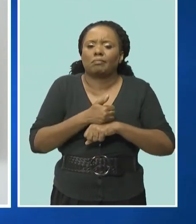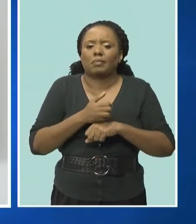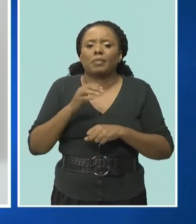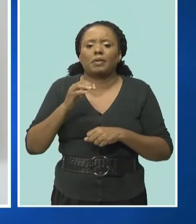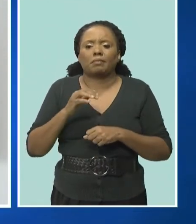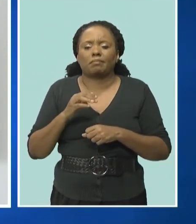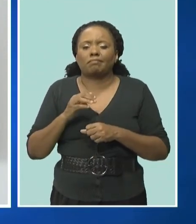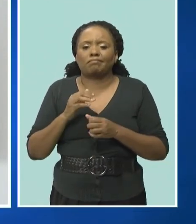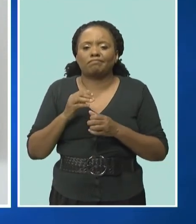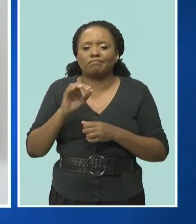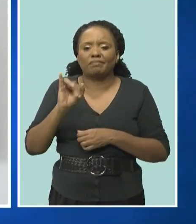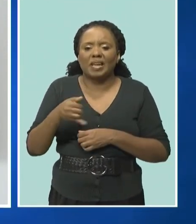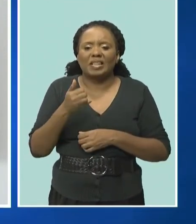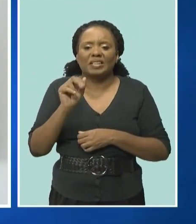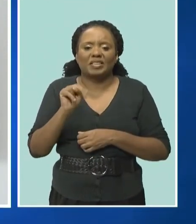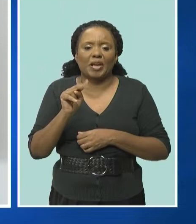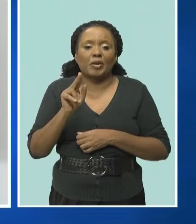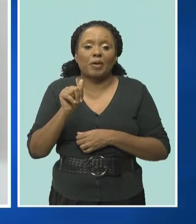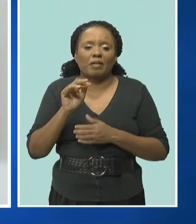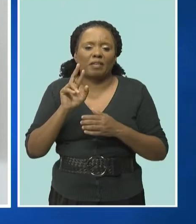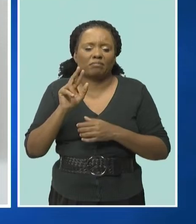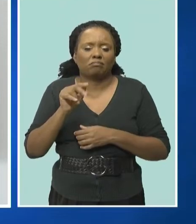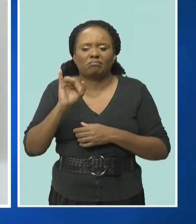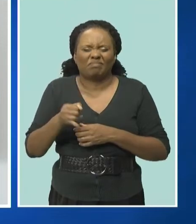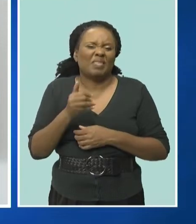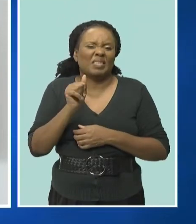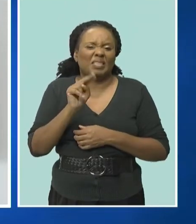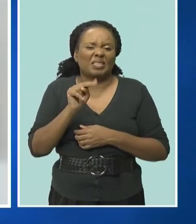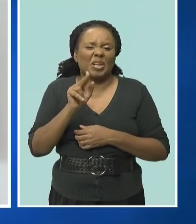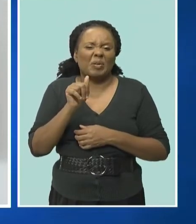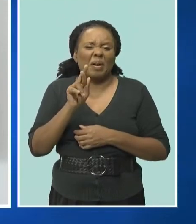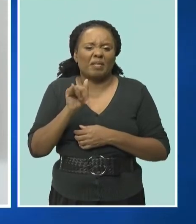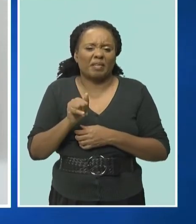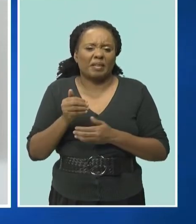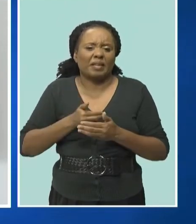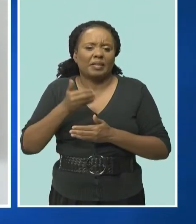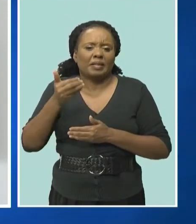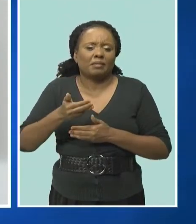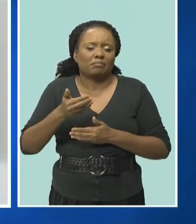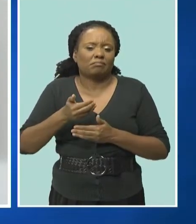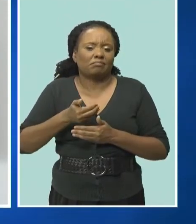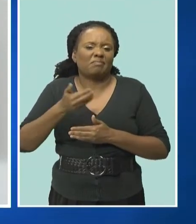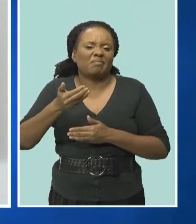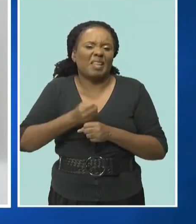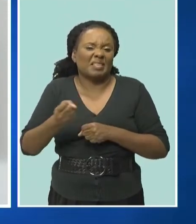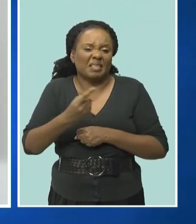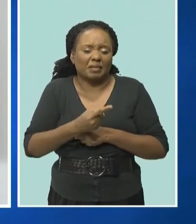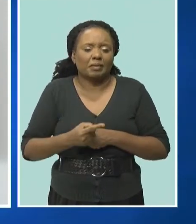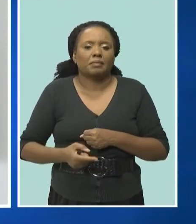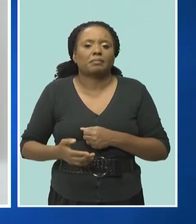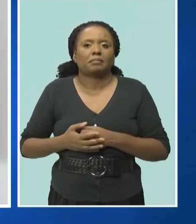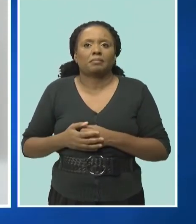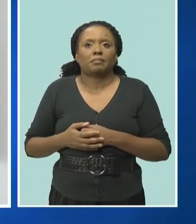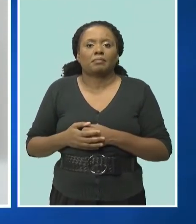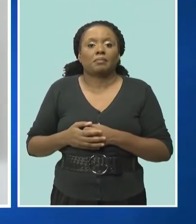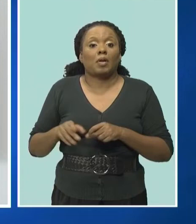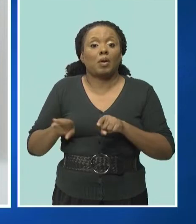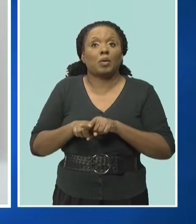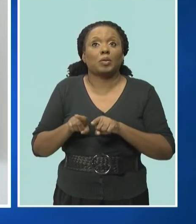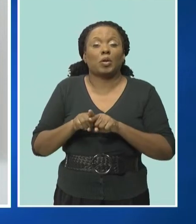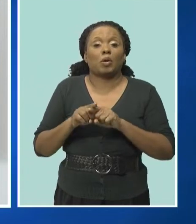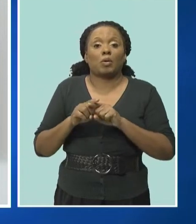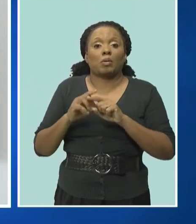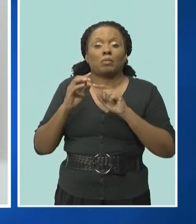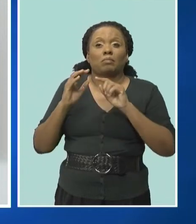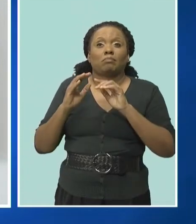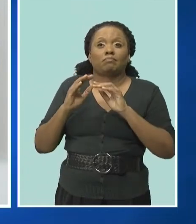The coffee shop will be a little later because that is being outfitted at this stage. On the floor upstairs, we have